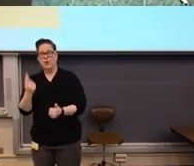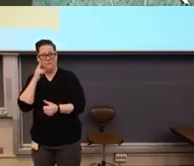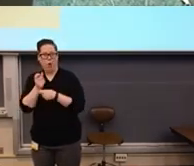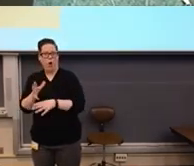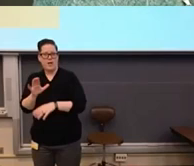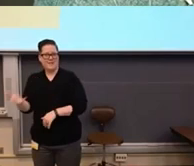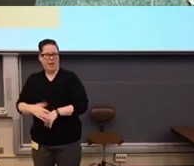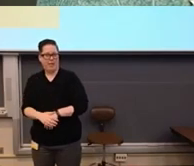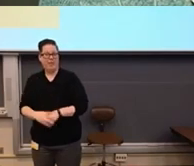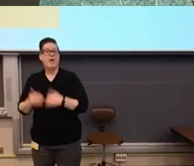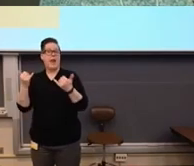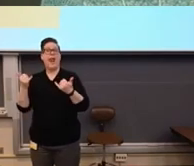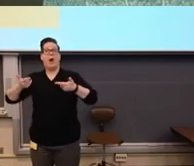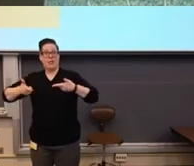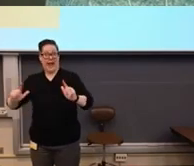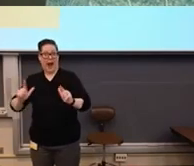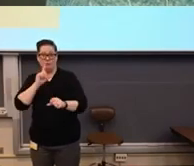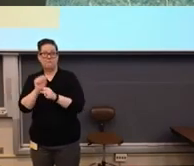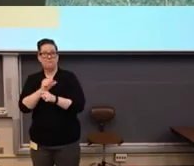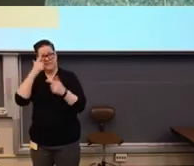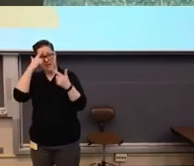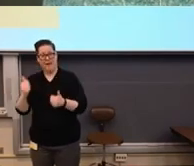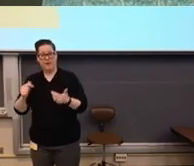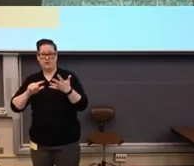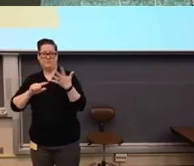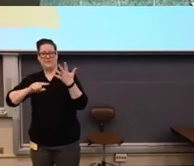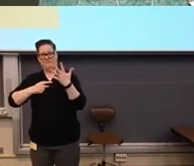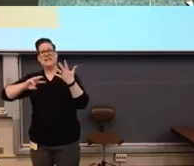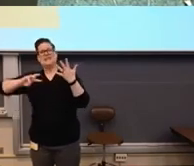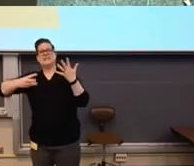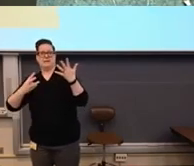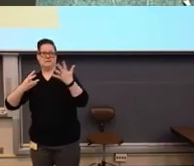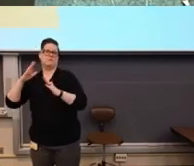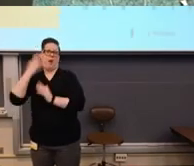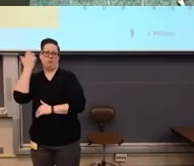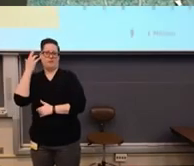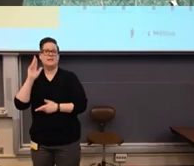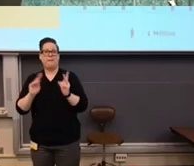now, because of that, it's ranked as about the sixth leading cause of death in the United States.